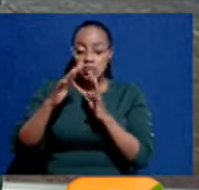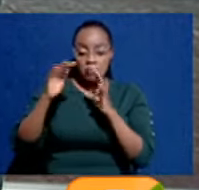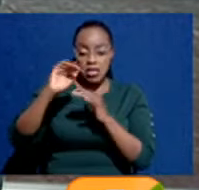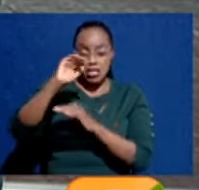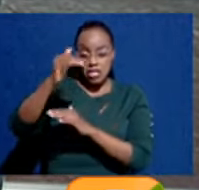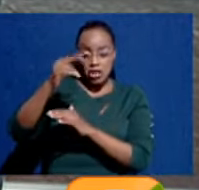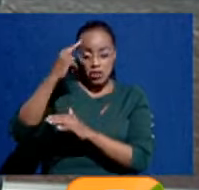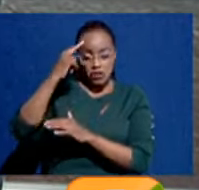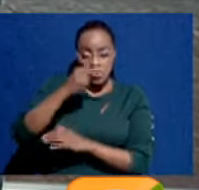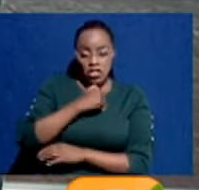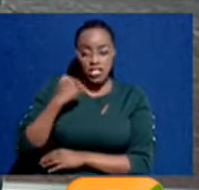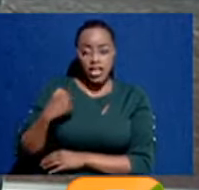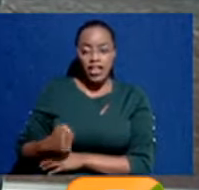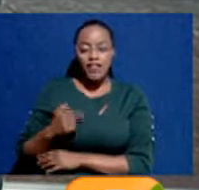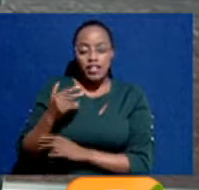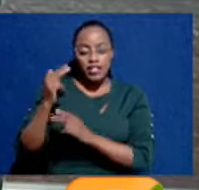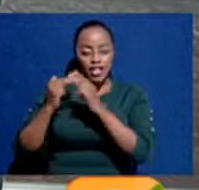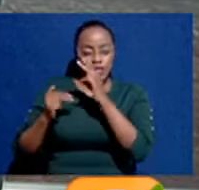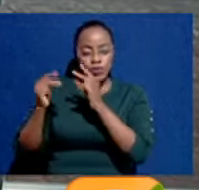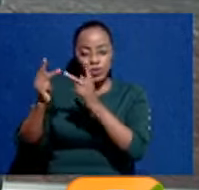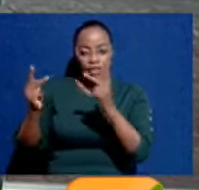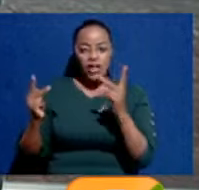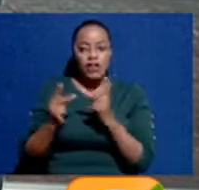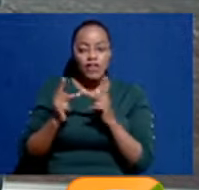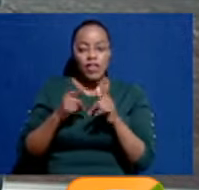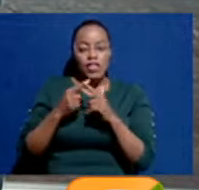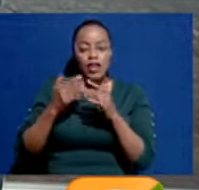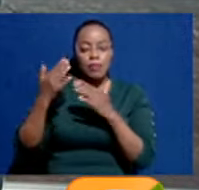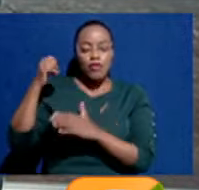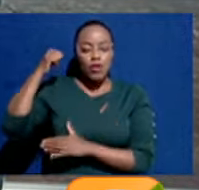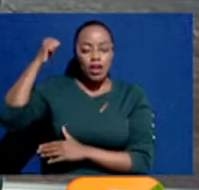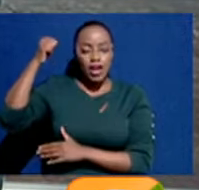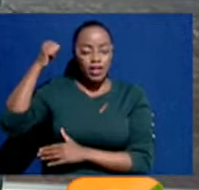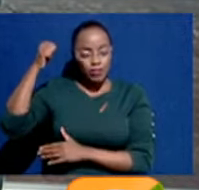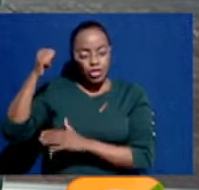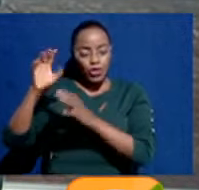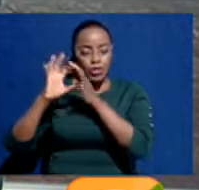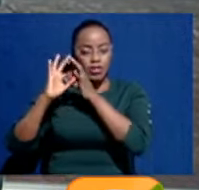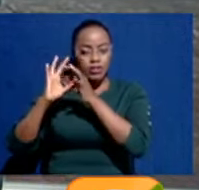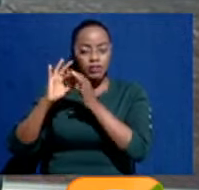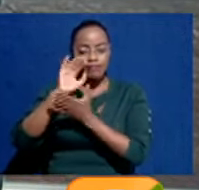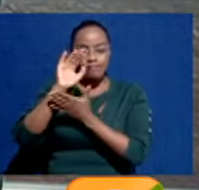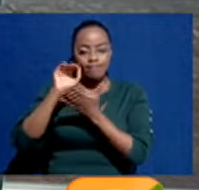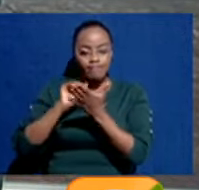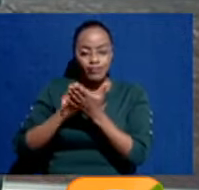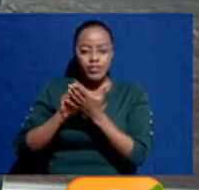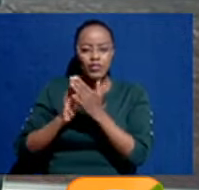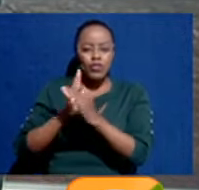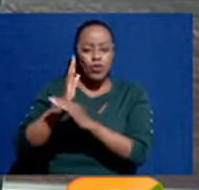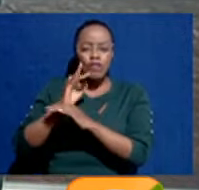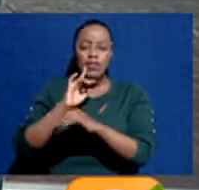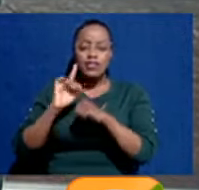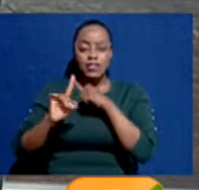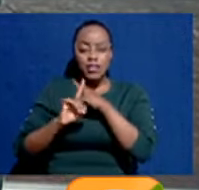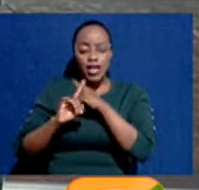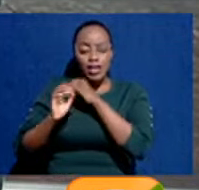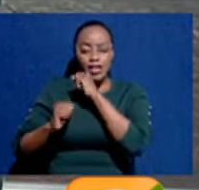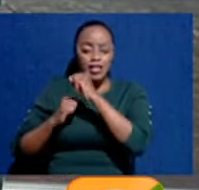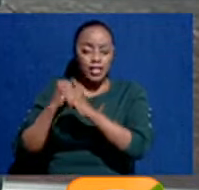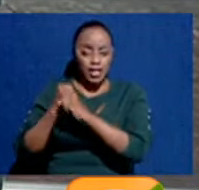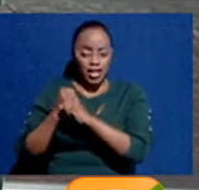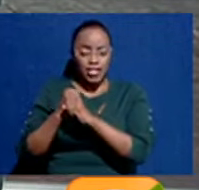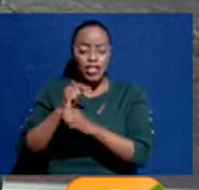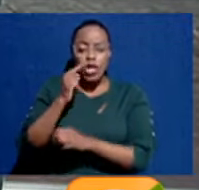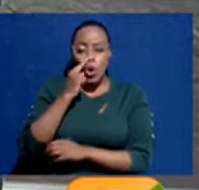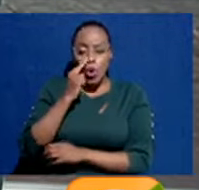forbidden city is a historical site and was the political and cultural center of China for more than 600 years. It was